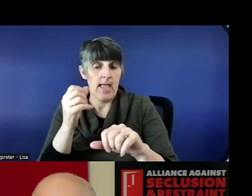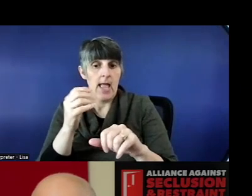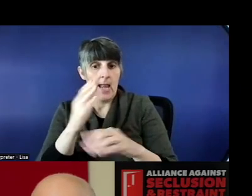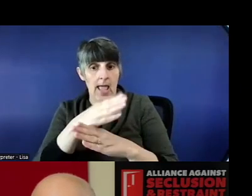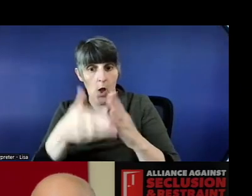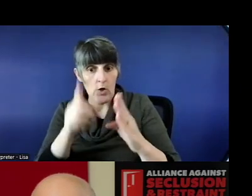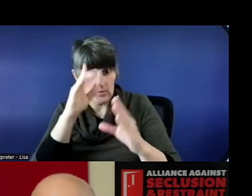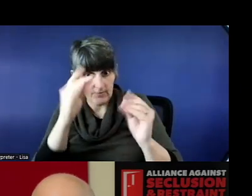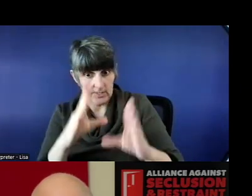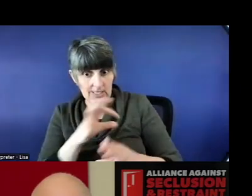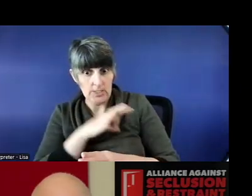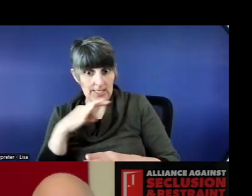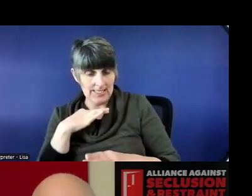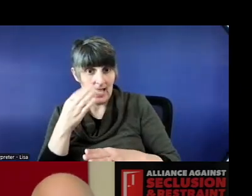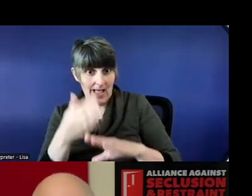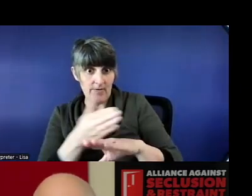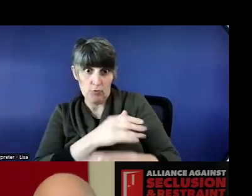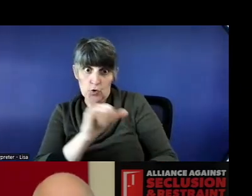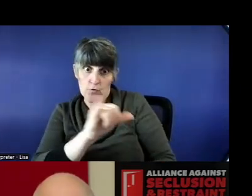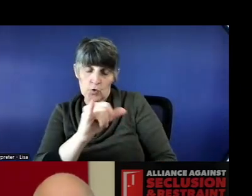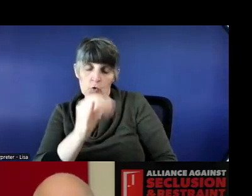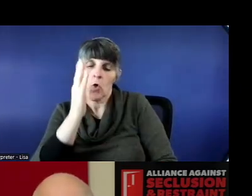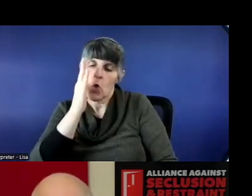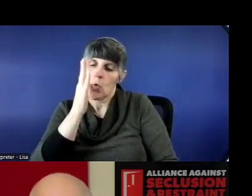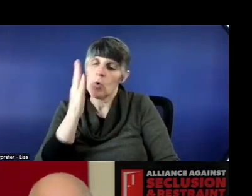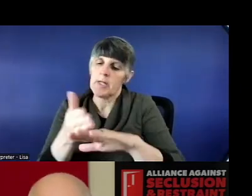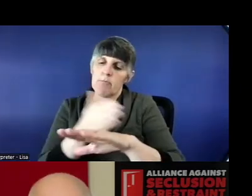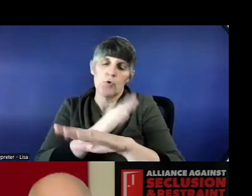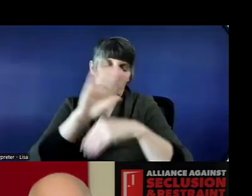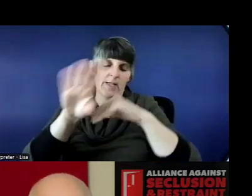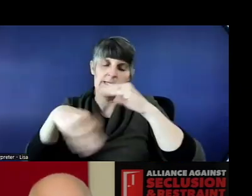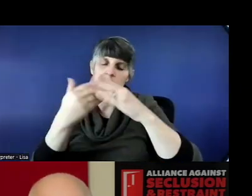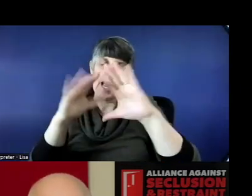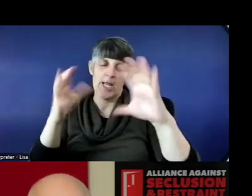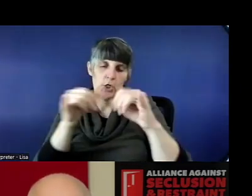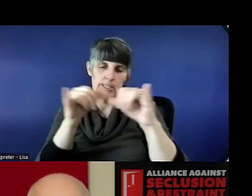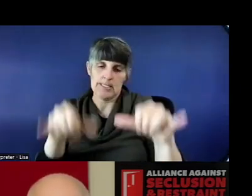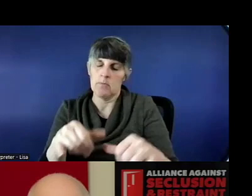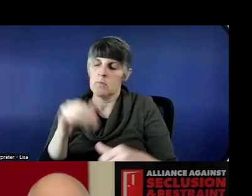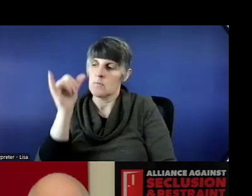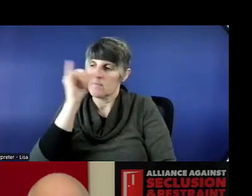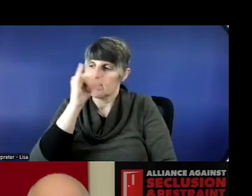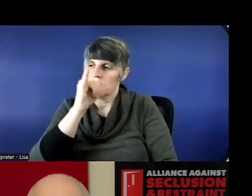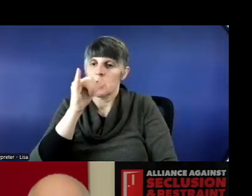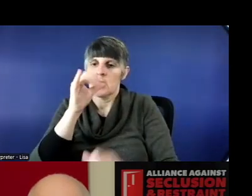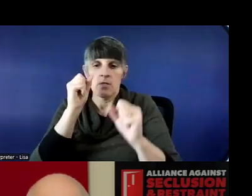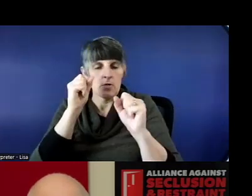for our teachers and staff as well, we're gonna improve our entire system. So I think that there's a tremendous